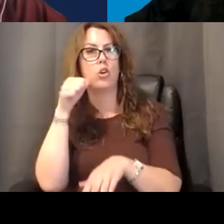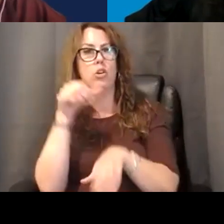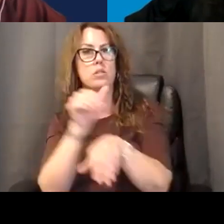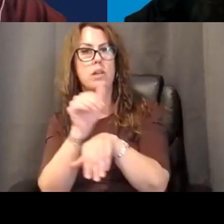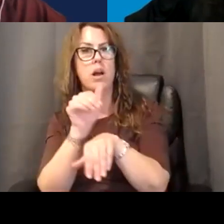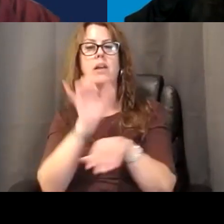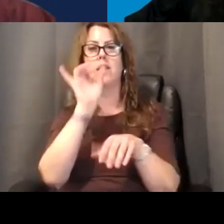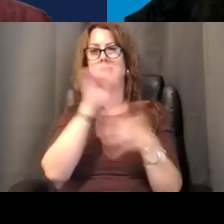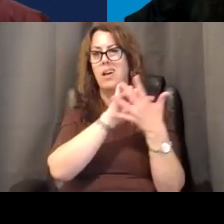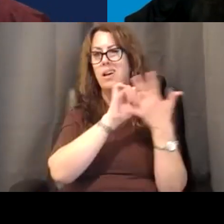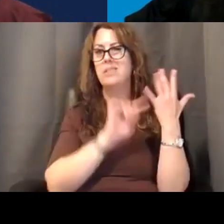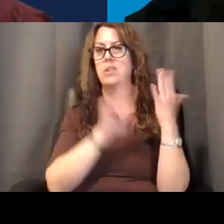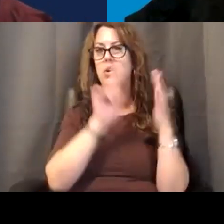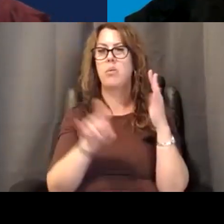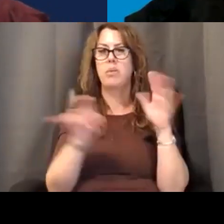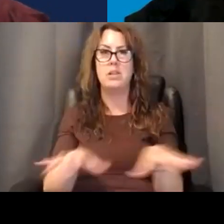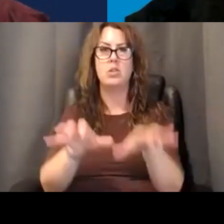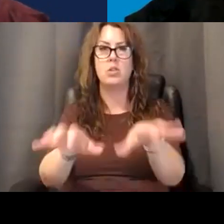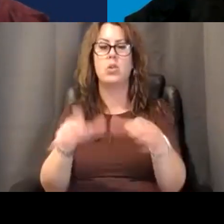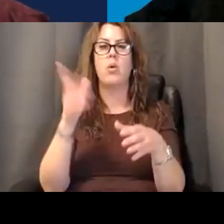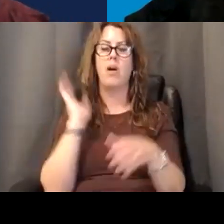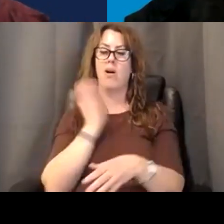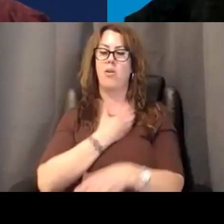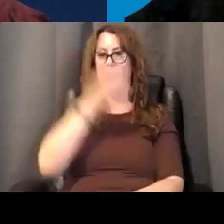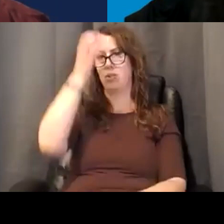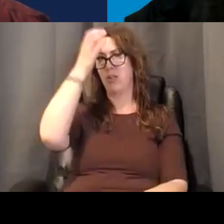need to do, right? We need to broaden our concept of